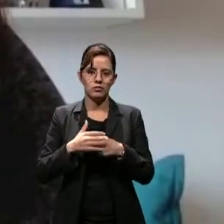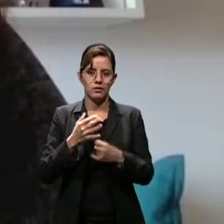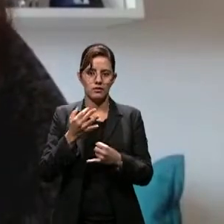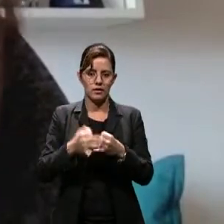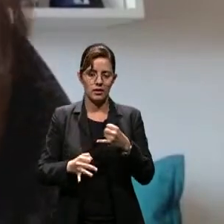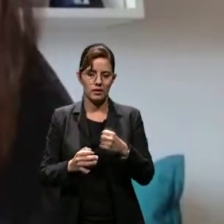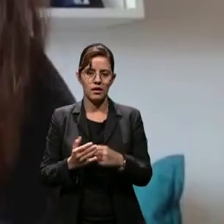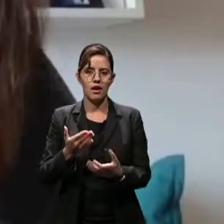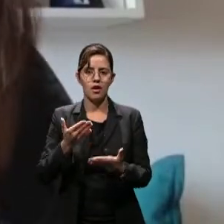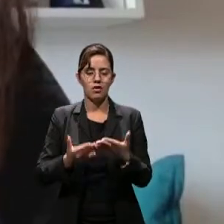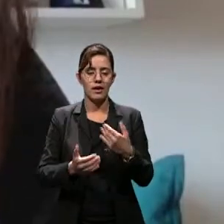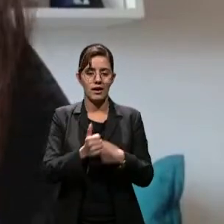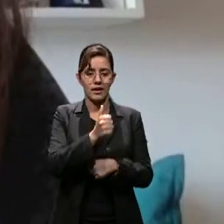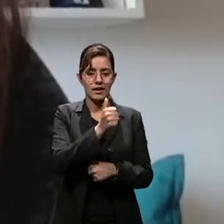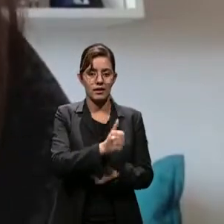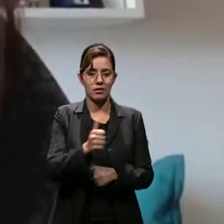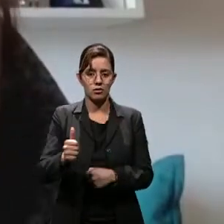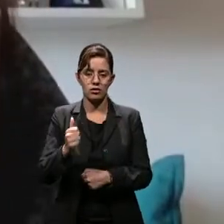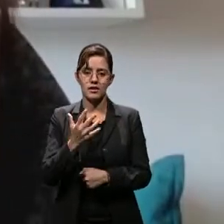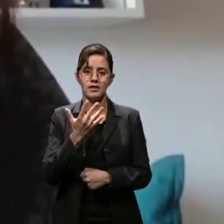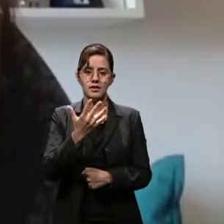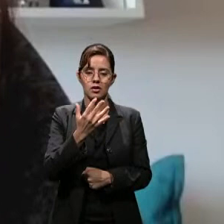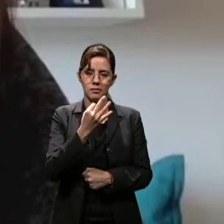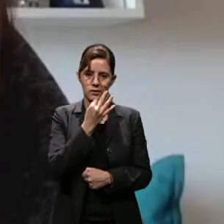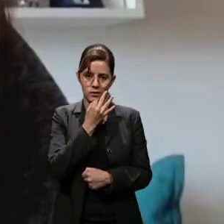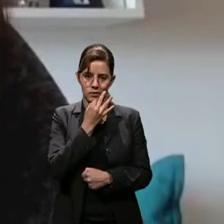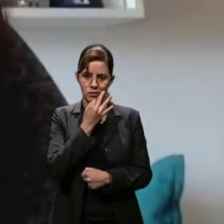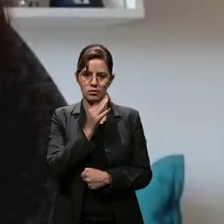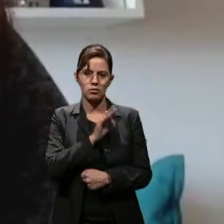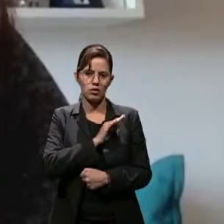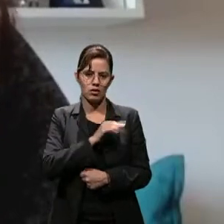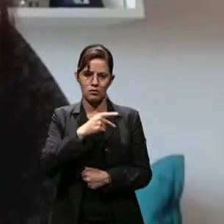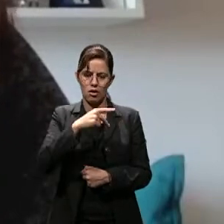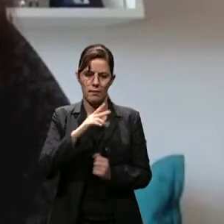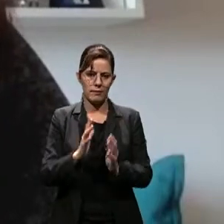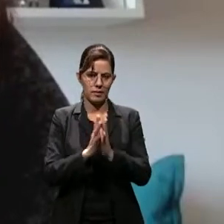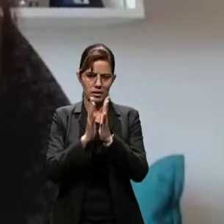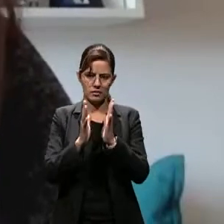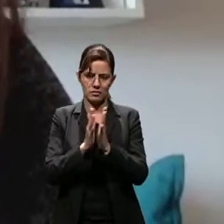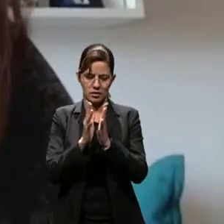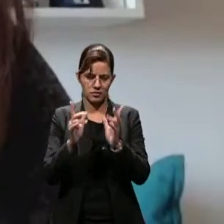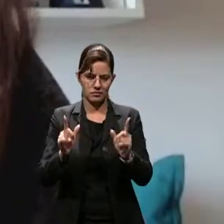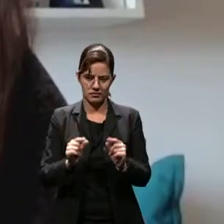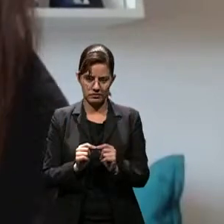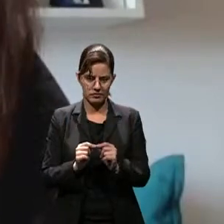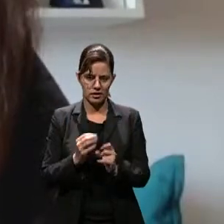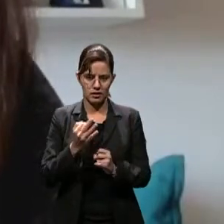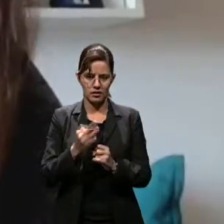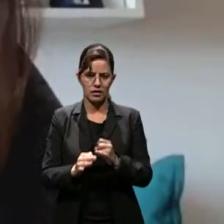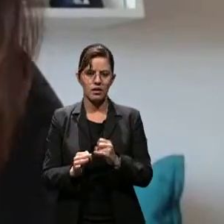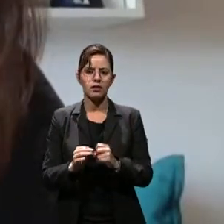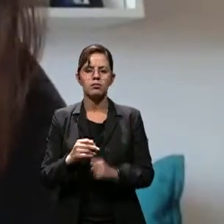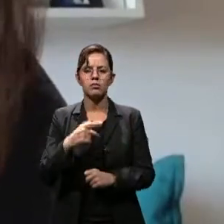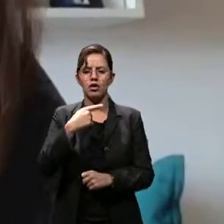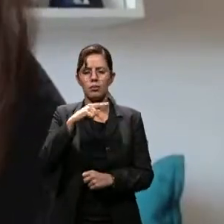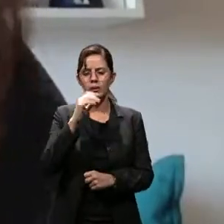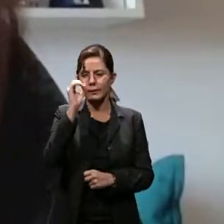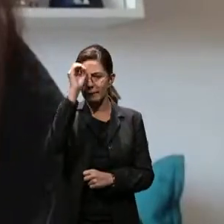in our panel, so I want to give each and every one of you 5 minutes to